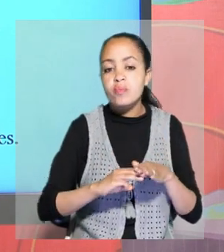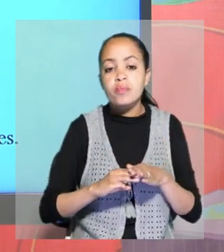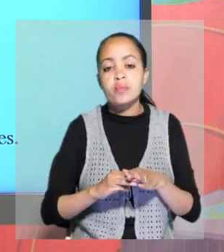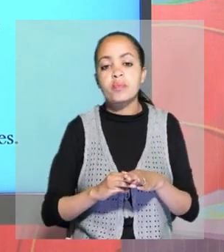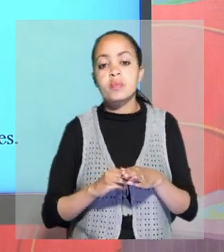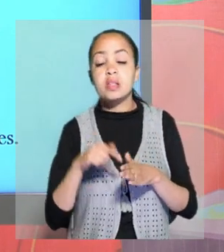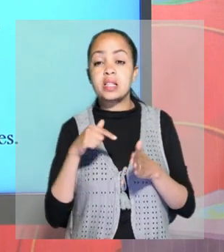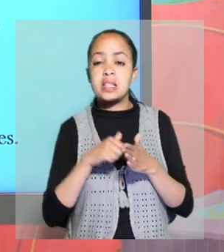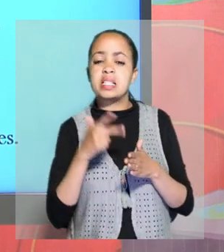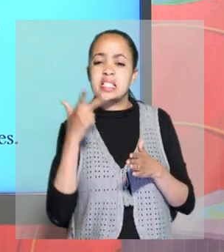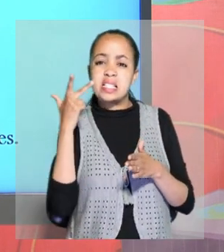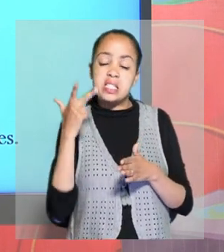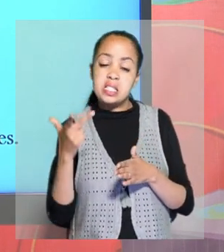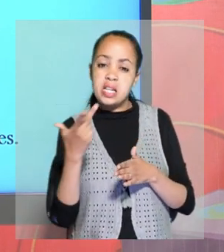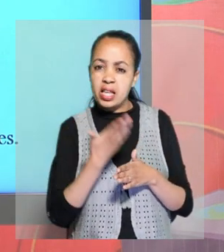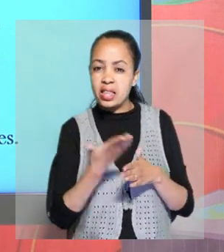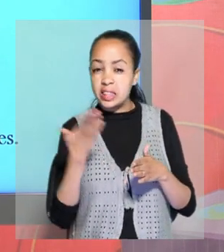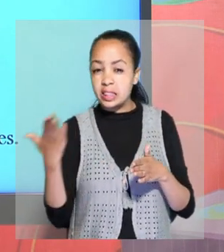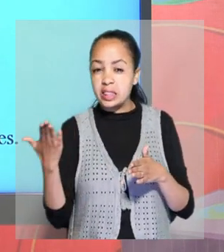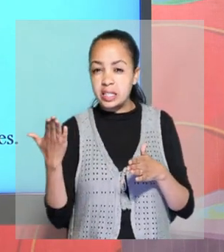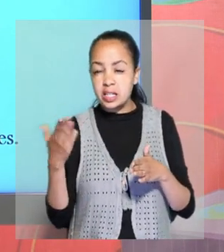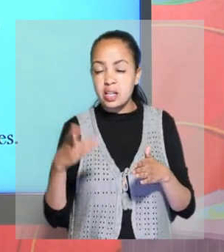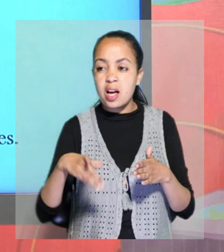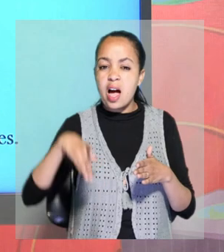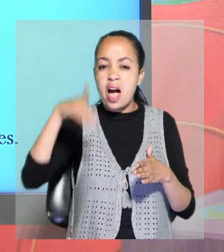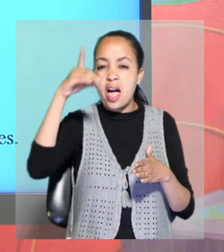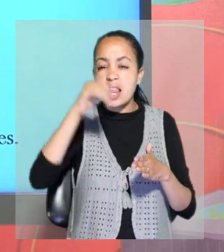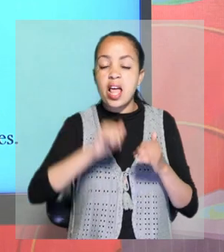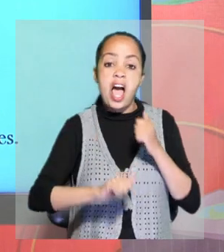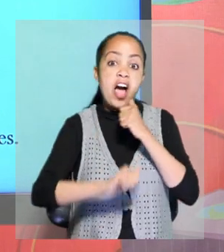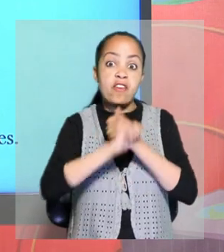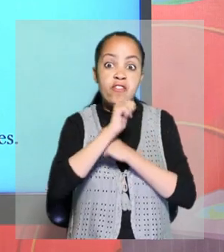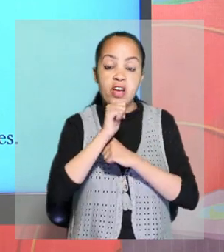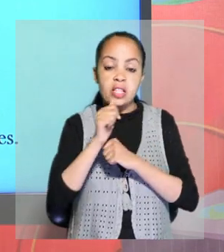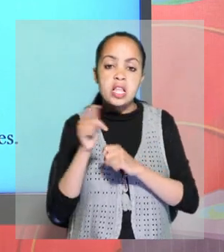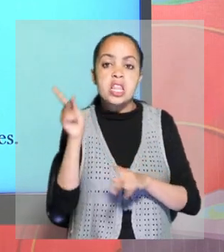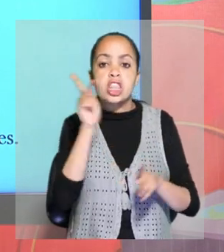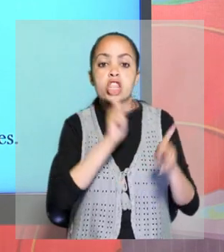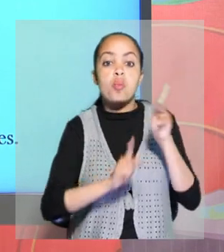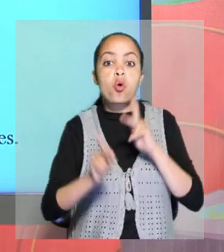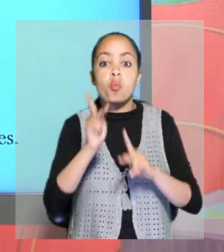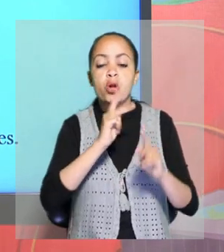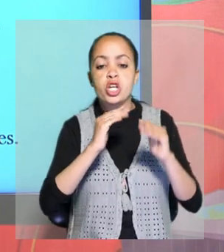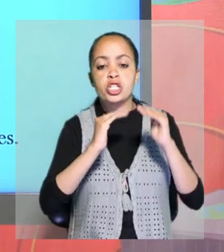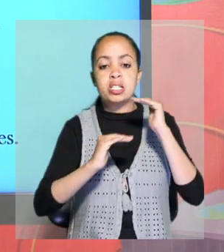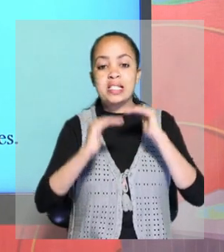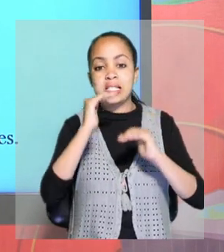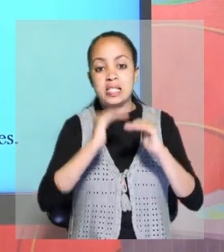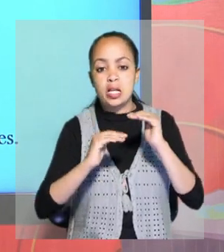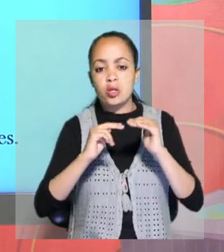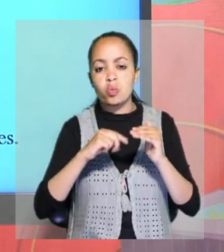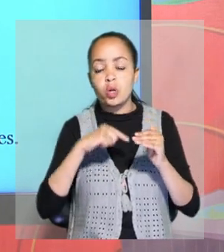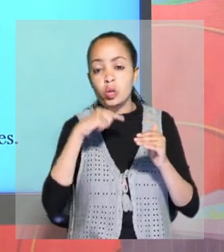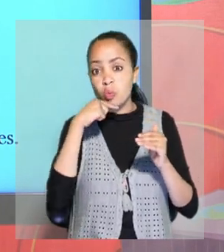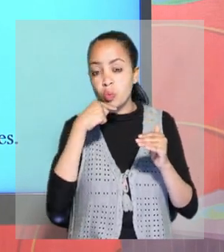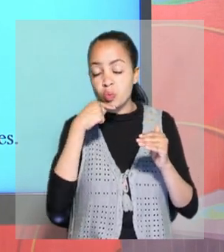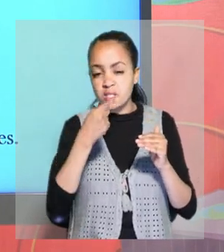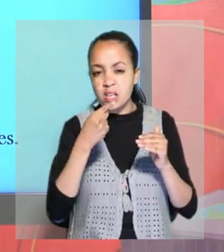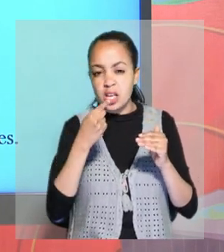student, these three factors highly affect population size. When we say natality and